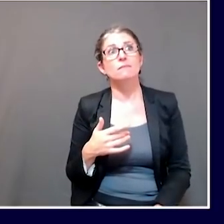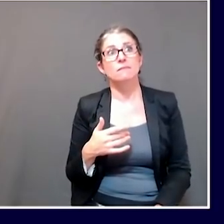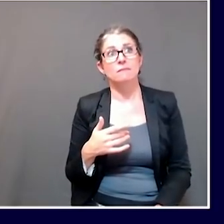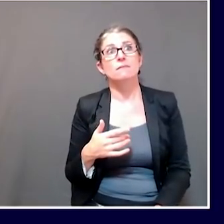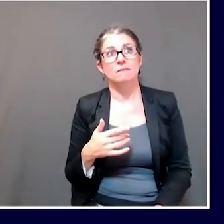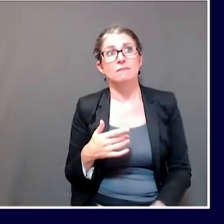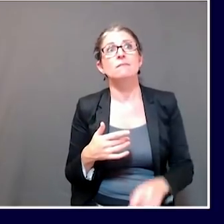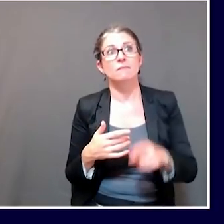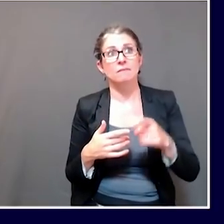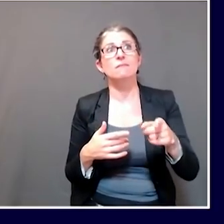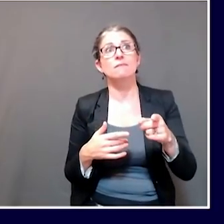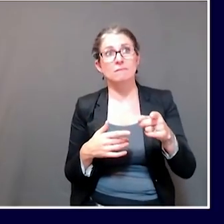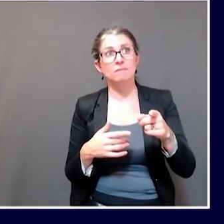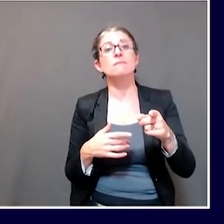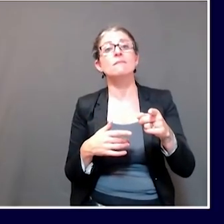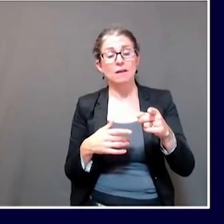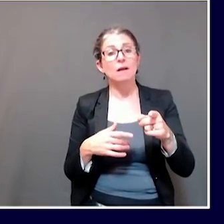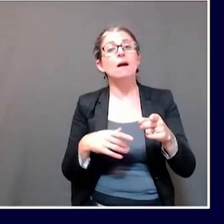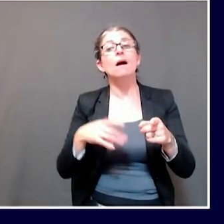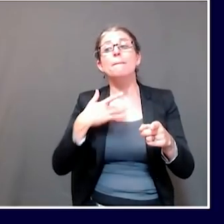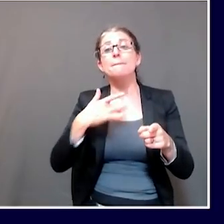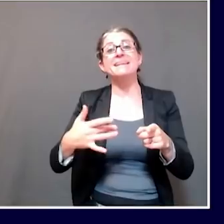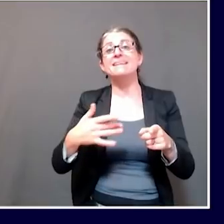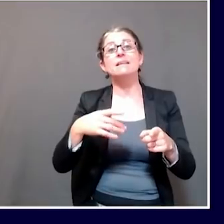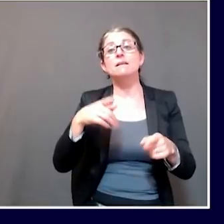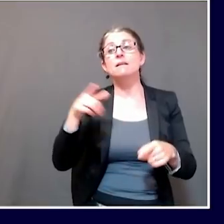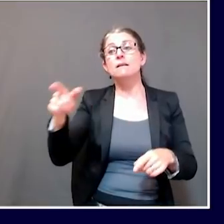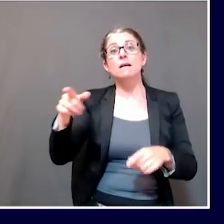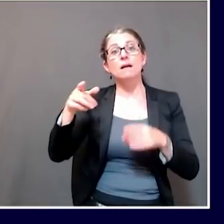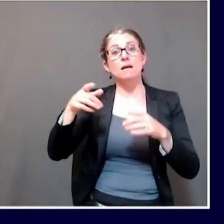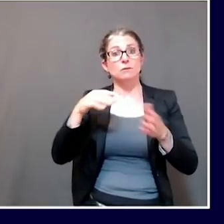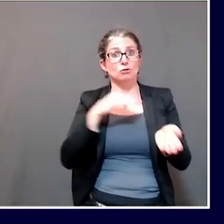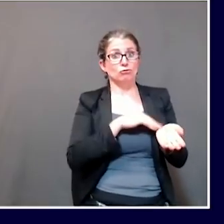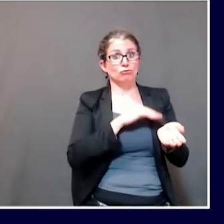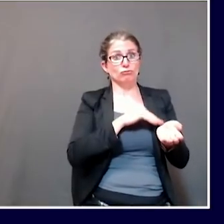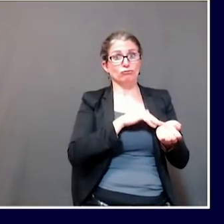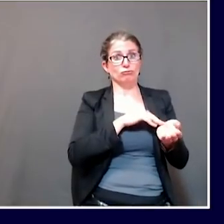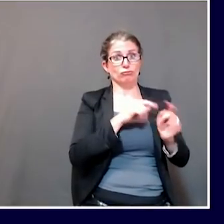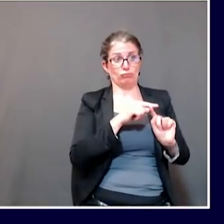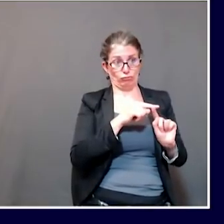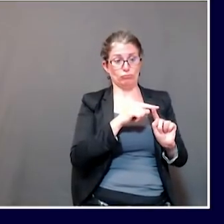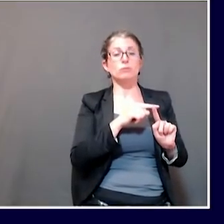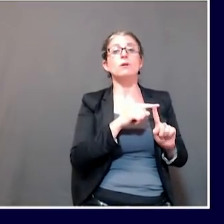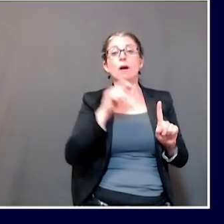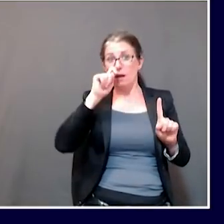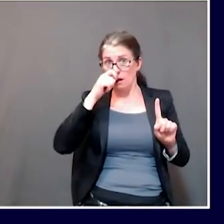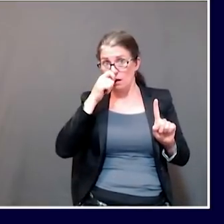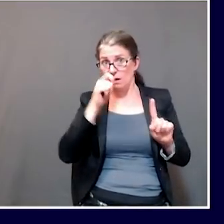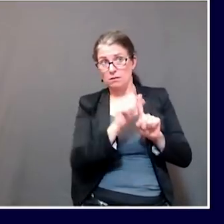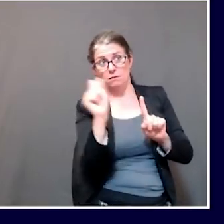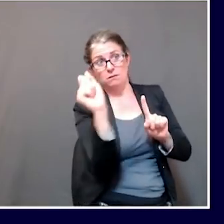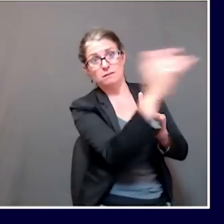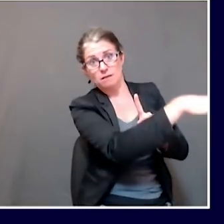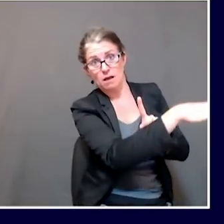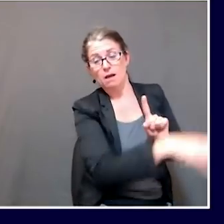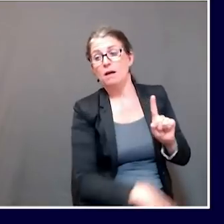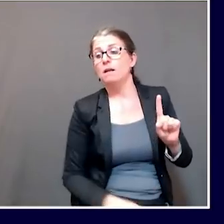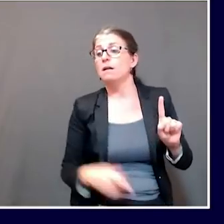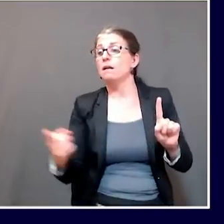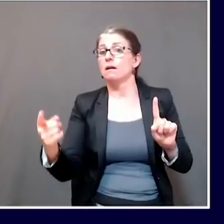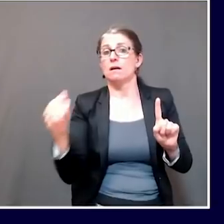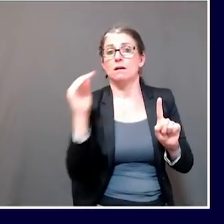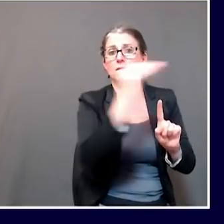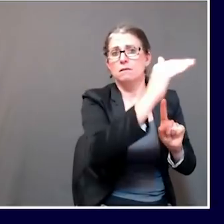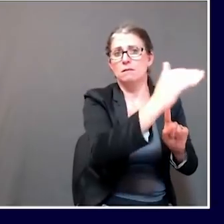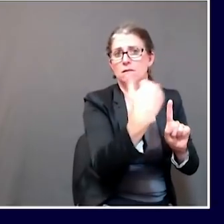the provider that ordered them. So the healthcare provider that you may be considering going to will know, yeah, we're getting our test results